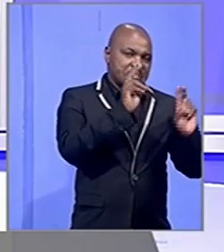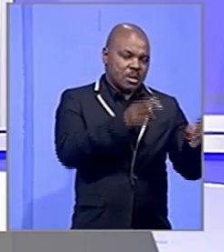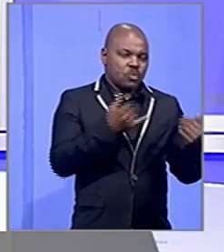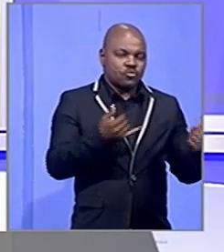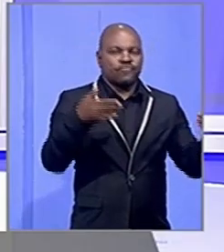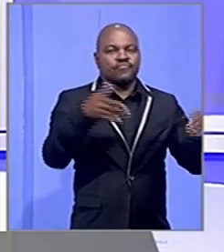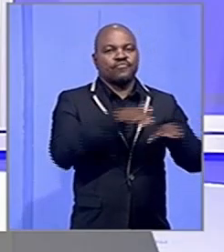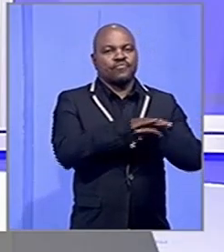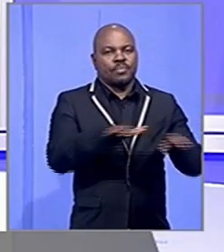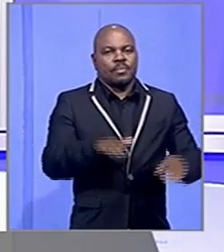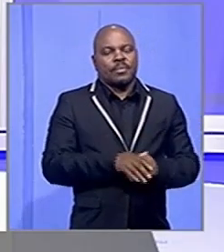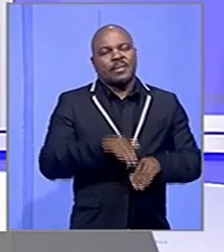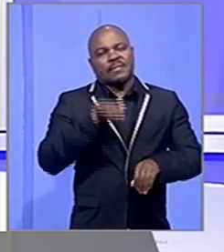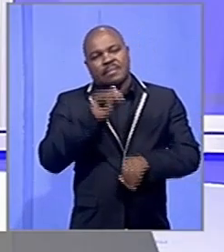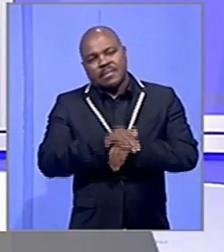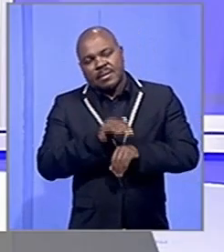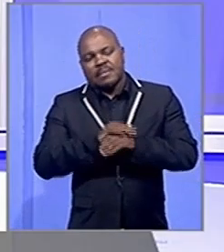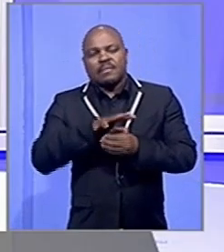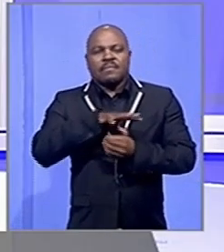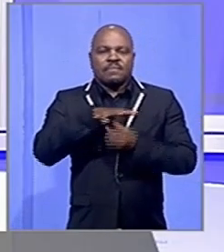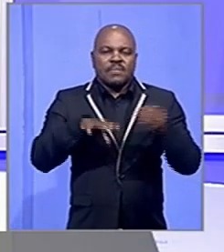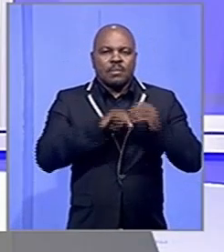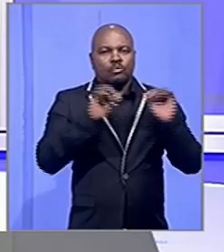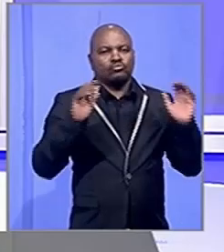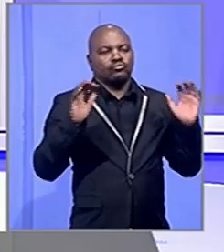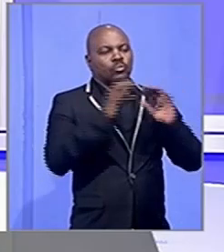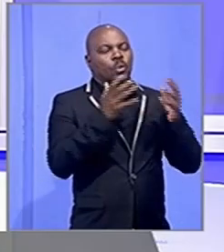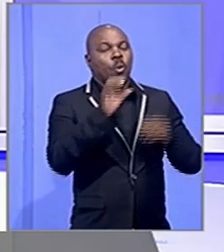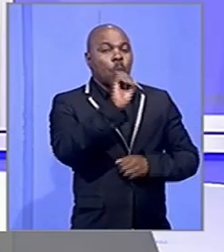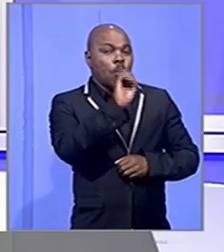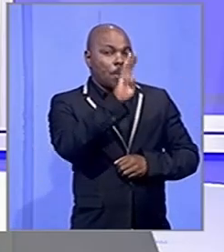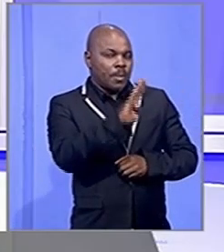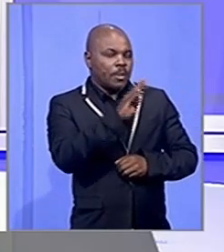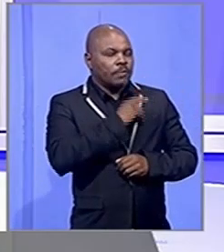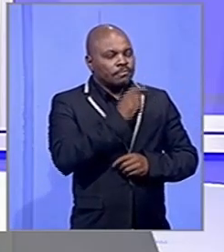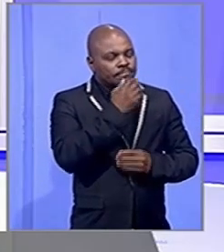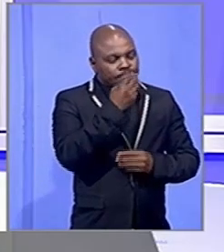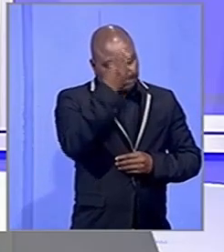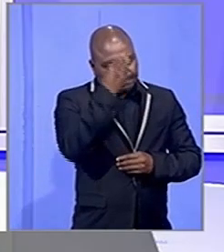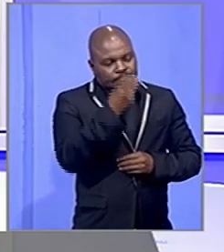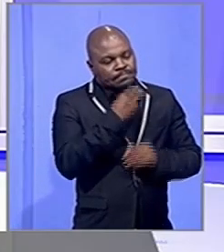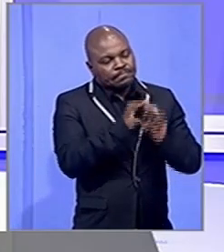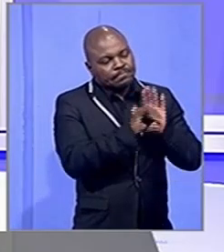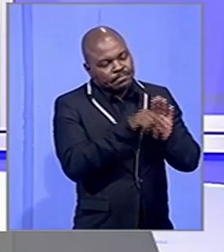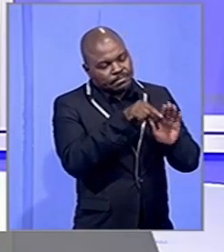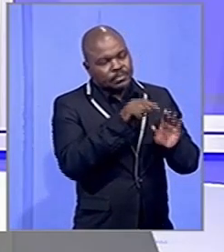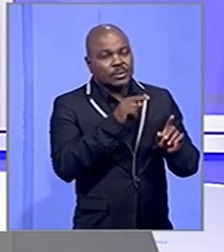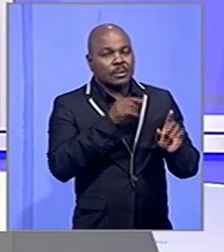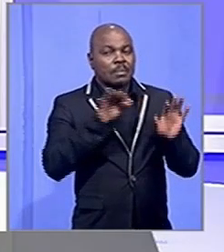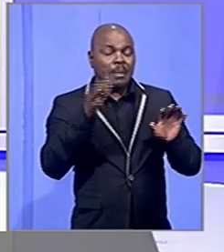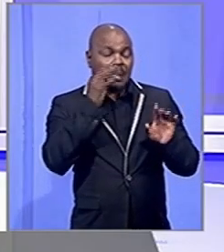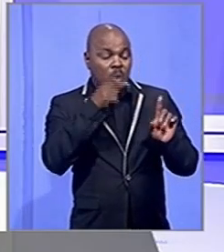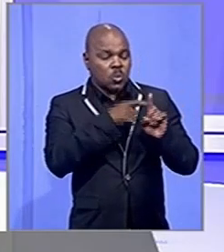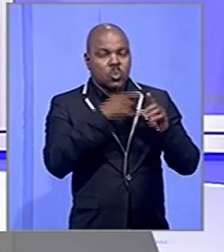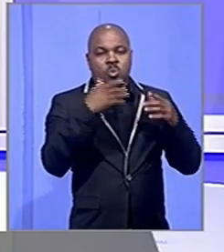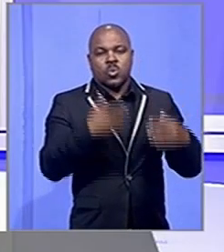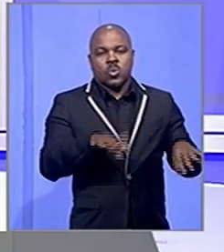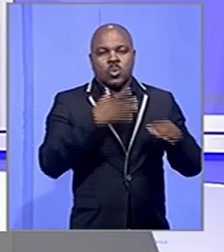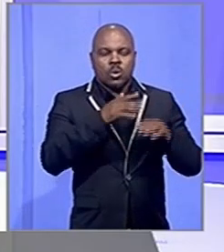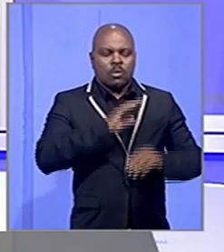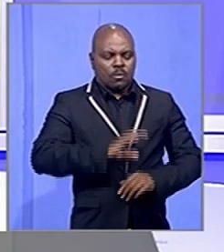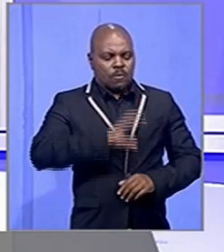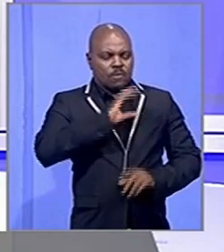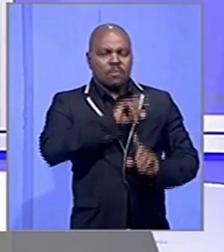bolokilwe. Balosika le ditsala ba ne ba kokwane kwa Bloemfontein go mo itlhoboga. Ba mo tlhalositse le motho yo a neng a